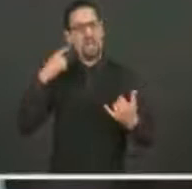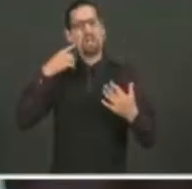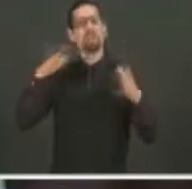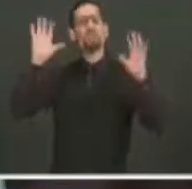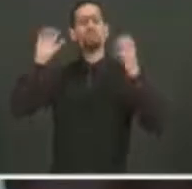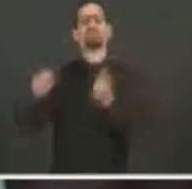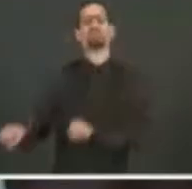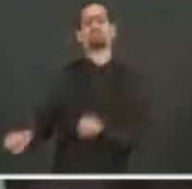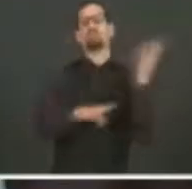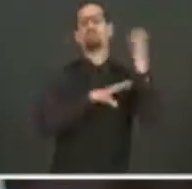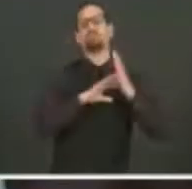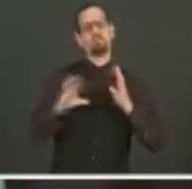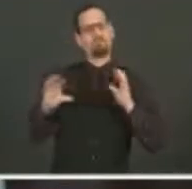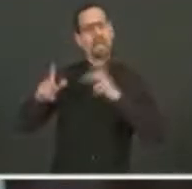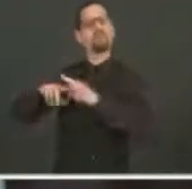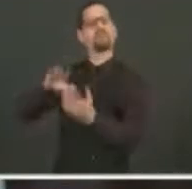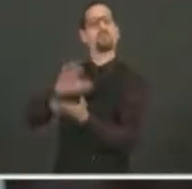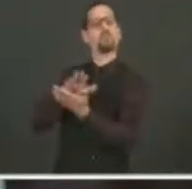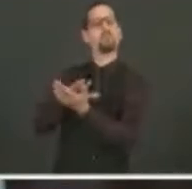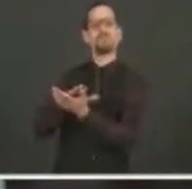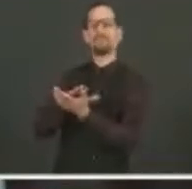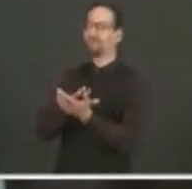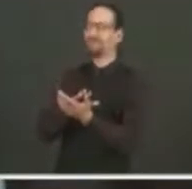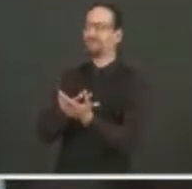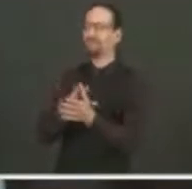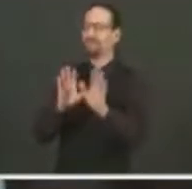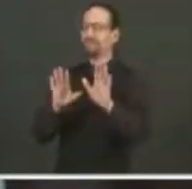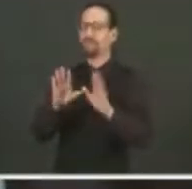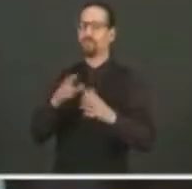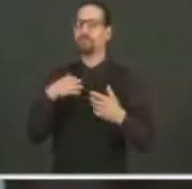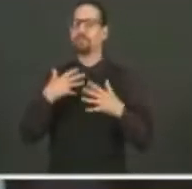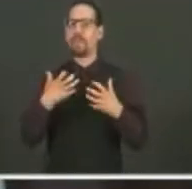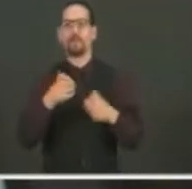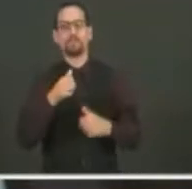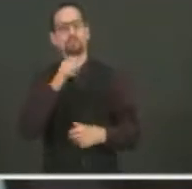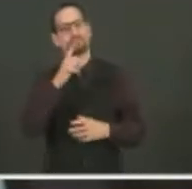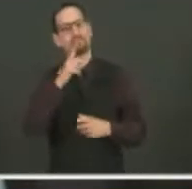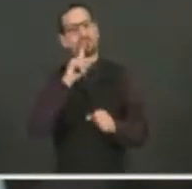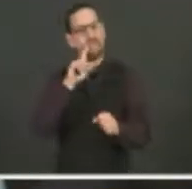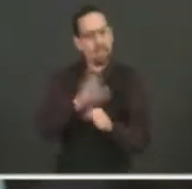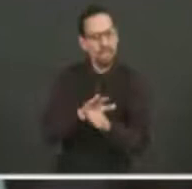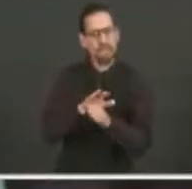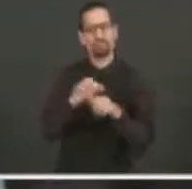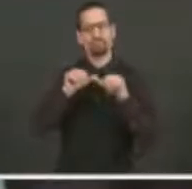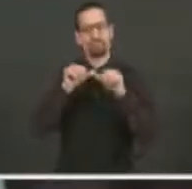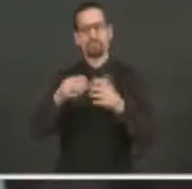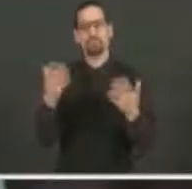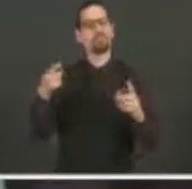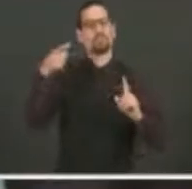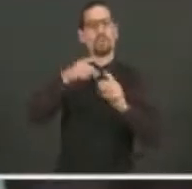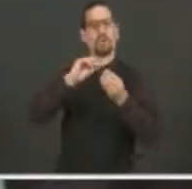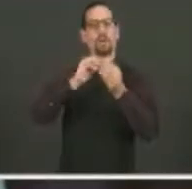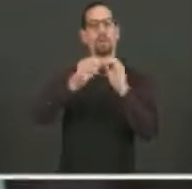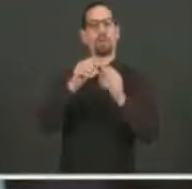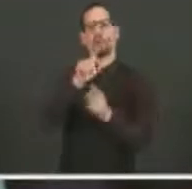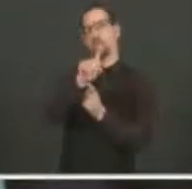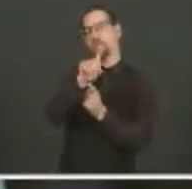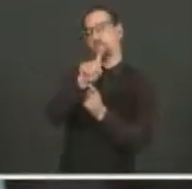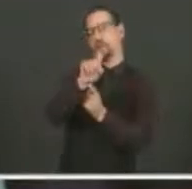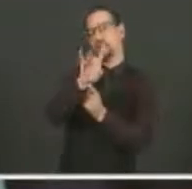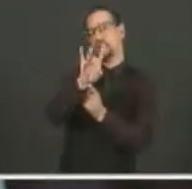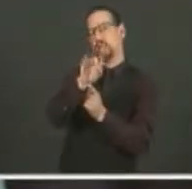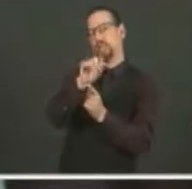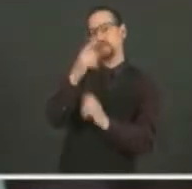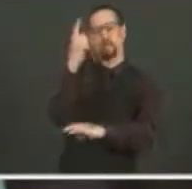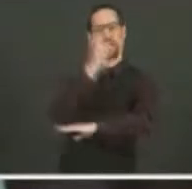committed to making sure every child has 180 days of school, even if they're sick.